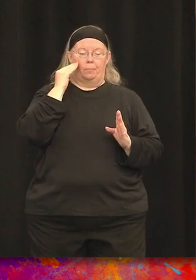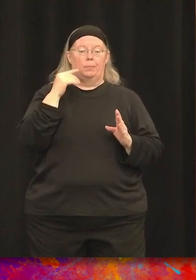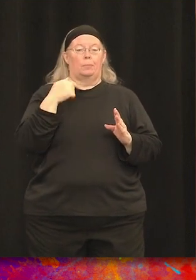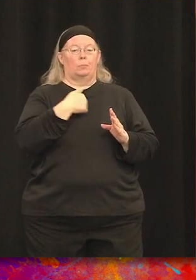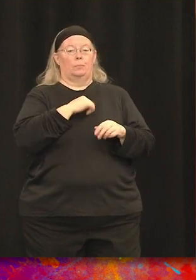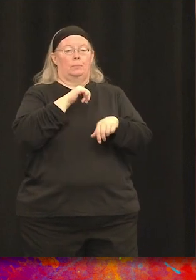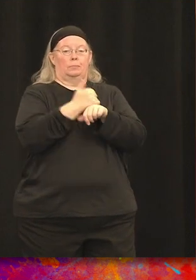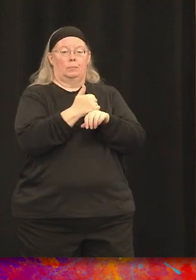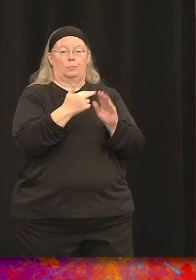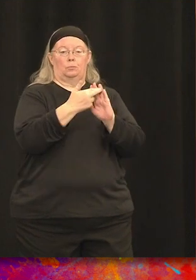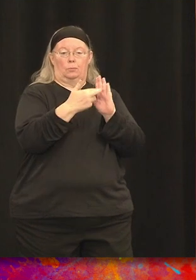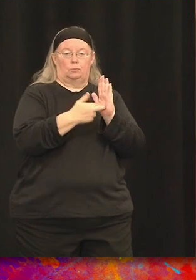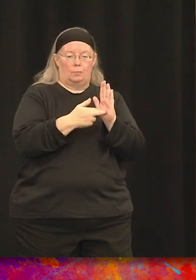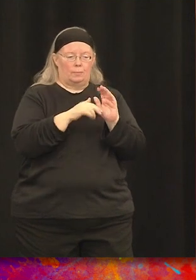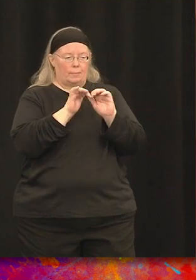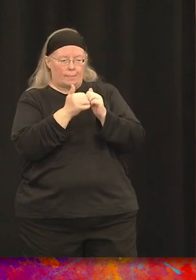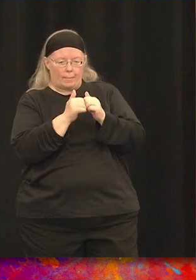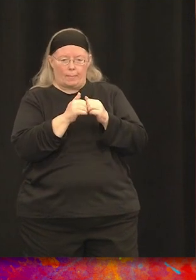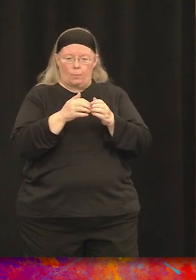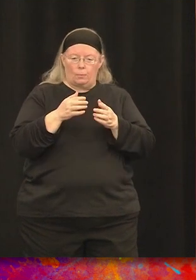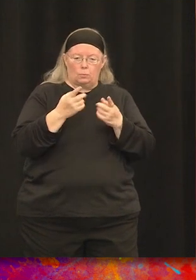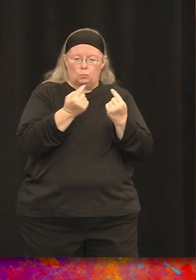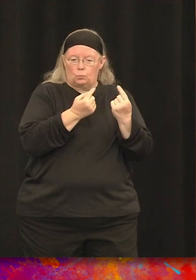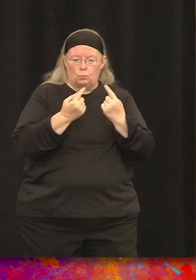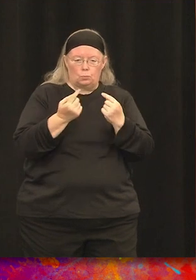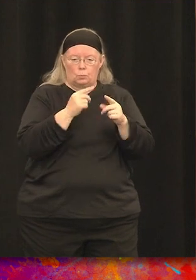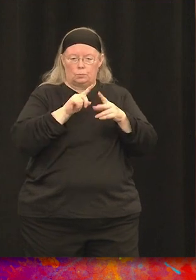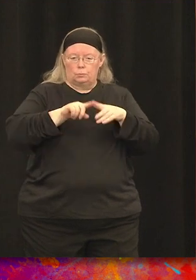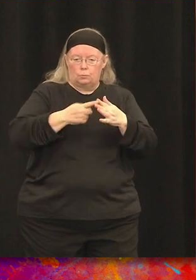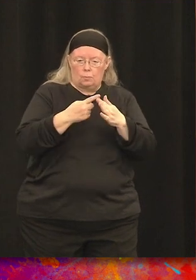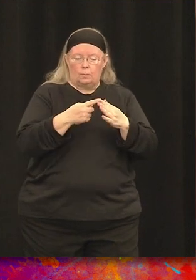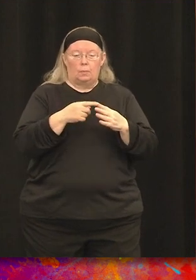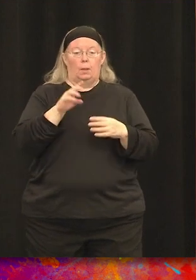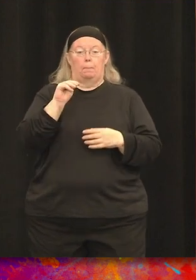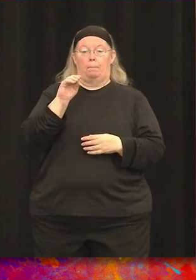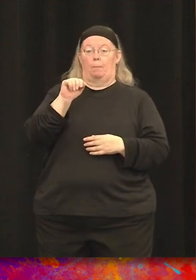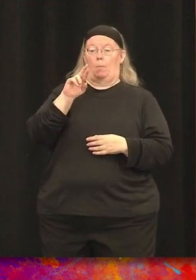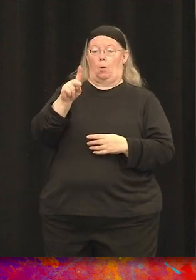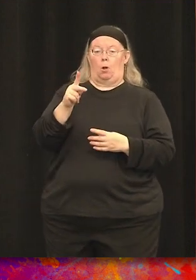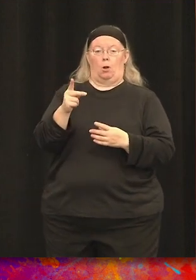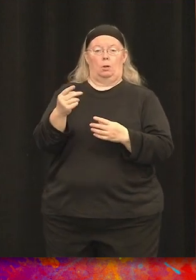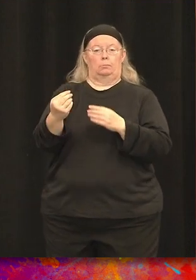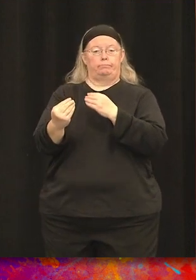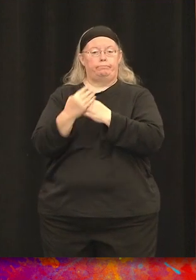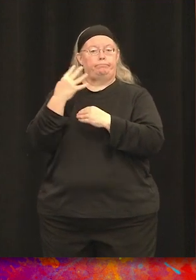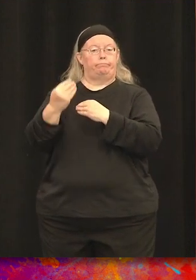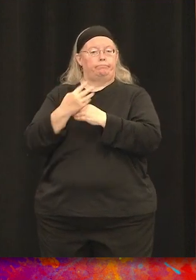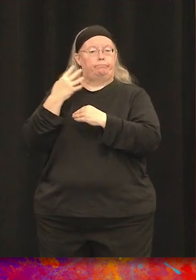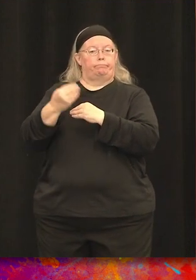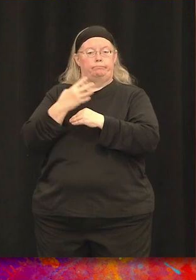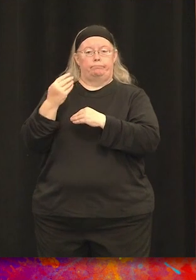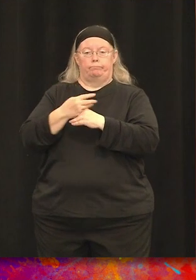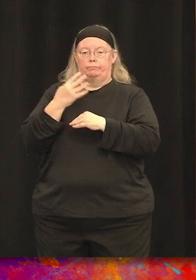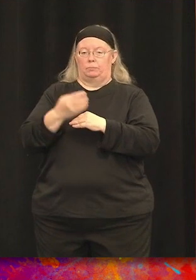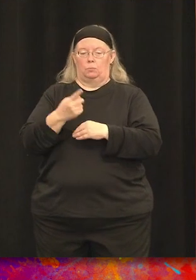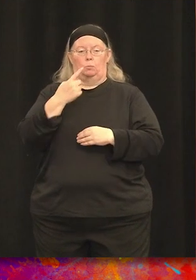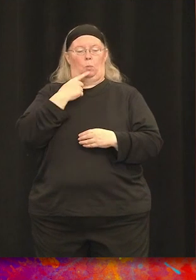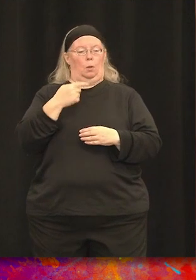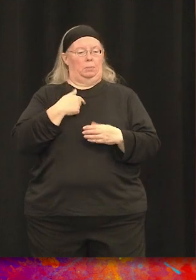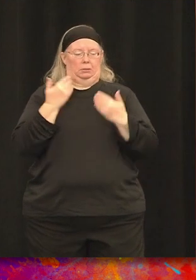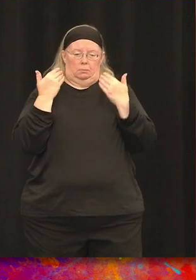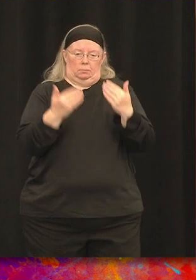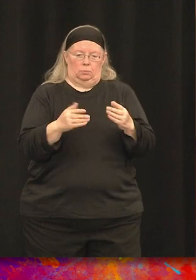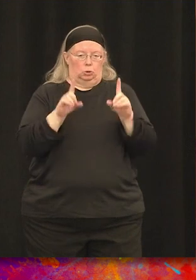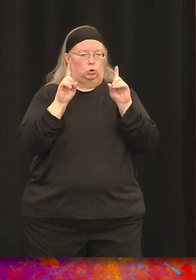was Mark just gave me all the freedom. He just told me, do whatever you want, and we will touch base